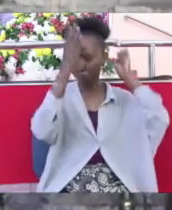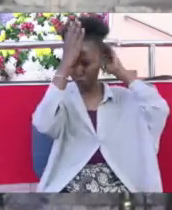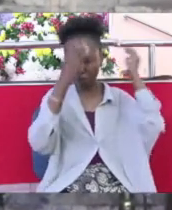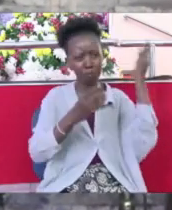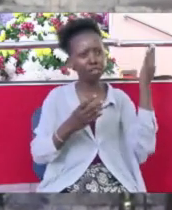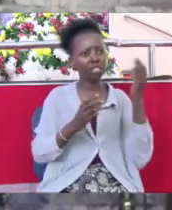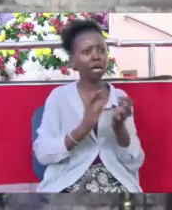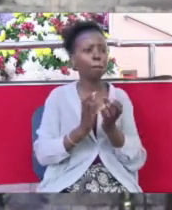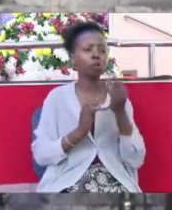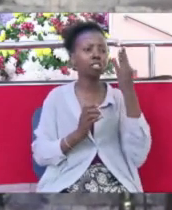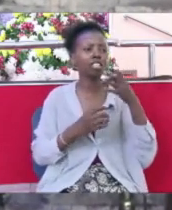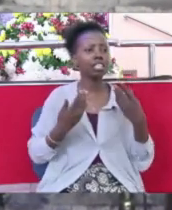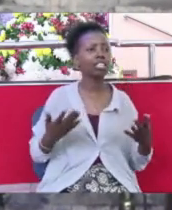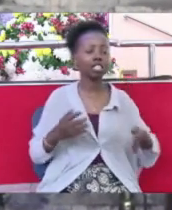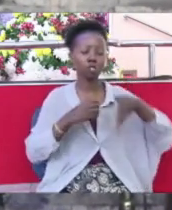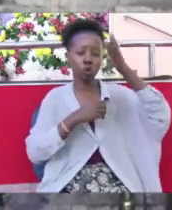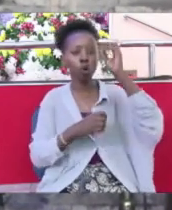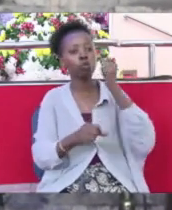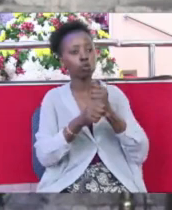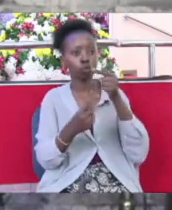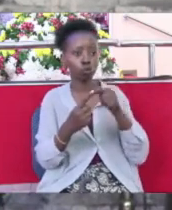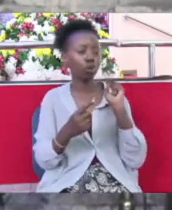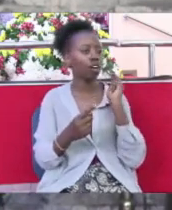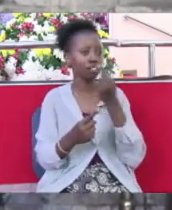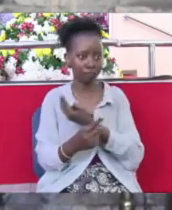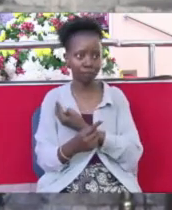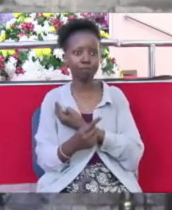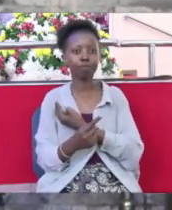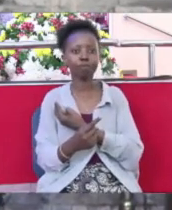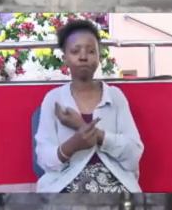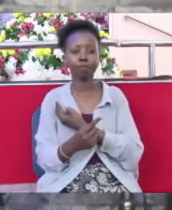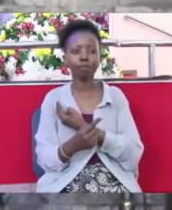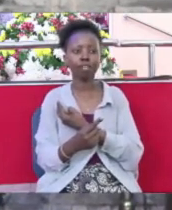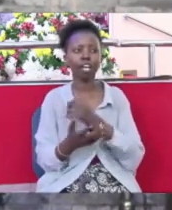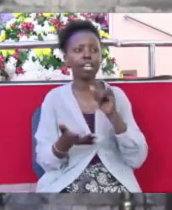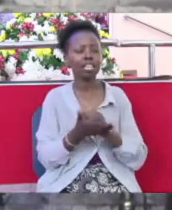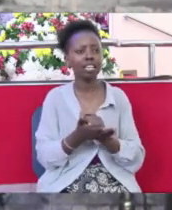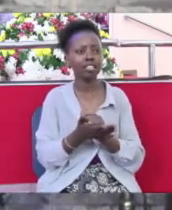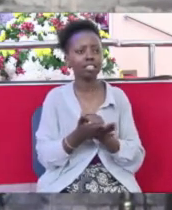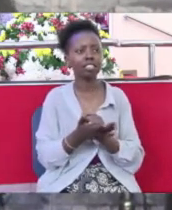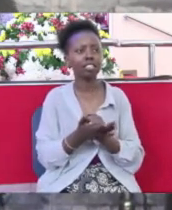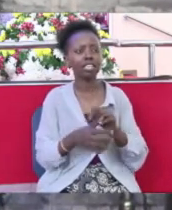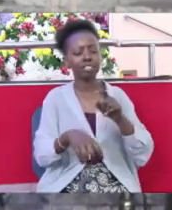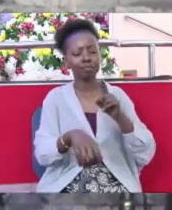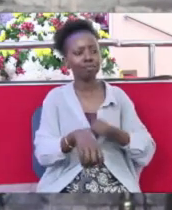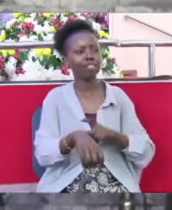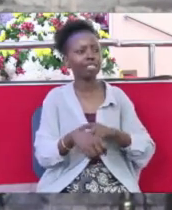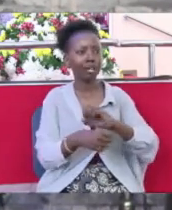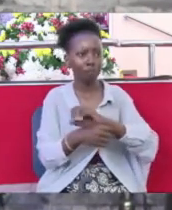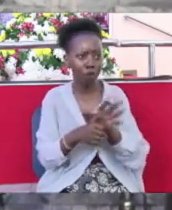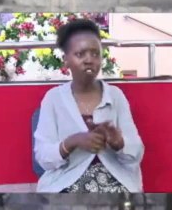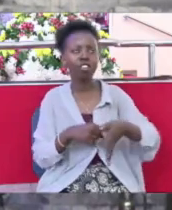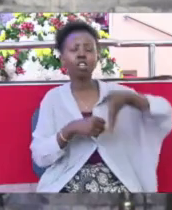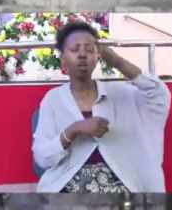that God was going to do to us. Alihubiri mambo matatu ambayo Mungu alikwenda kutenda kwa ajili yetu. That even during that difficult time that God was going to preserve us. Ya